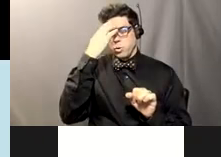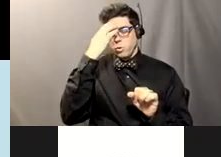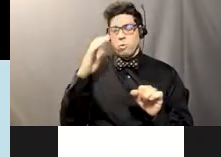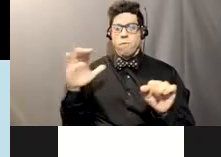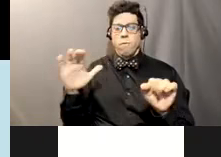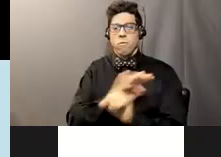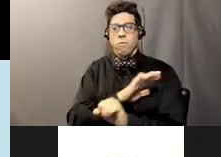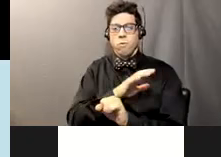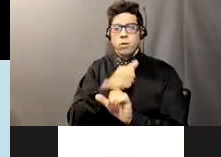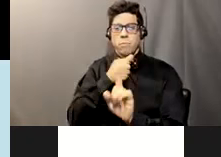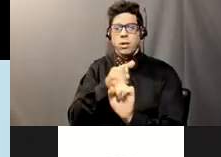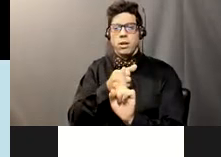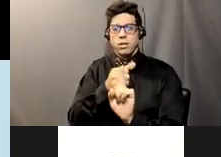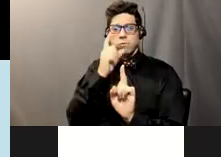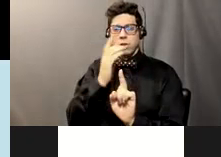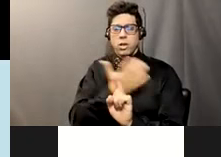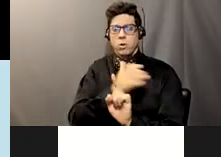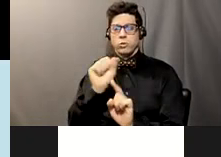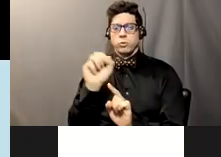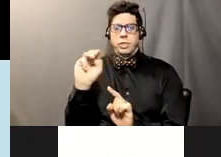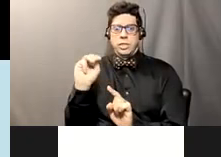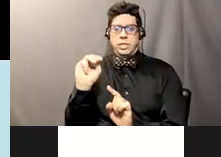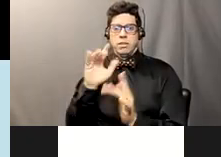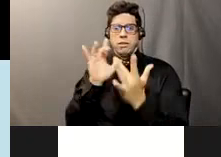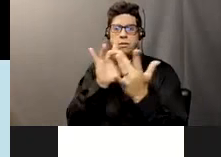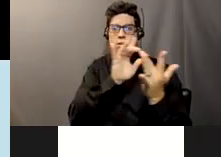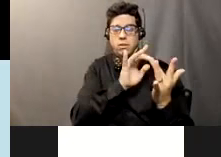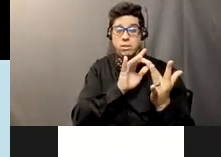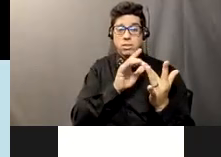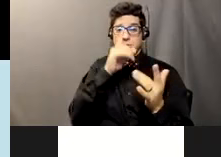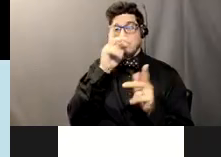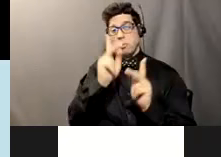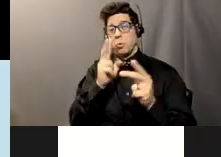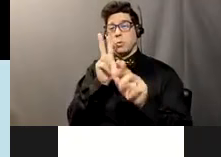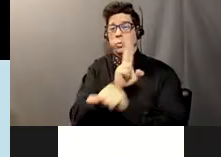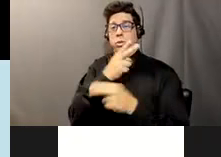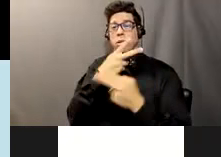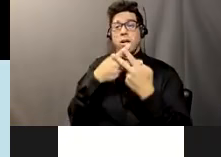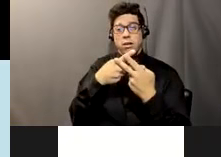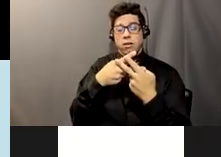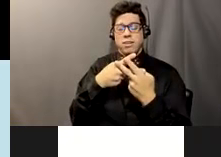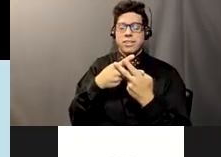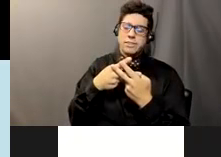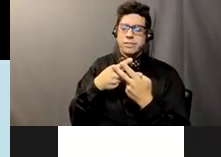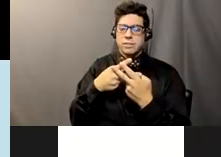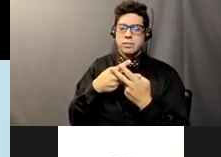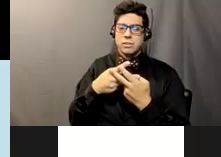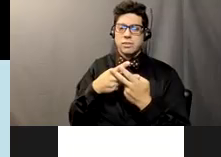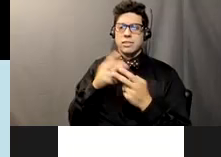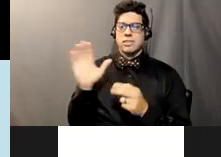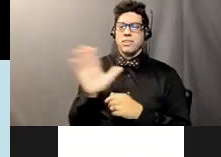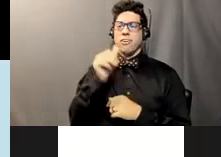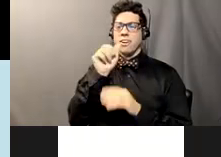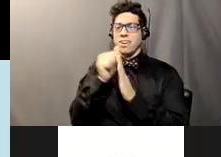our social media reach, because even if people use the hashtag that we propose, if their accounts are private, we